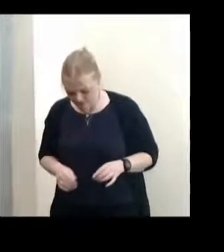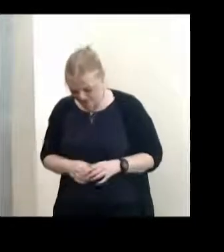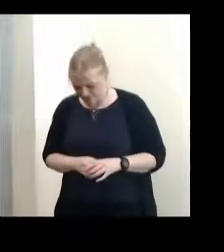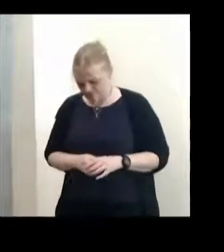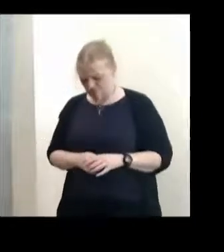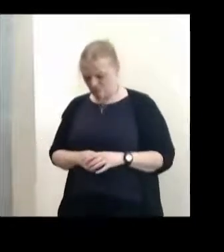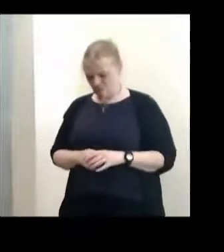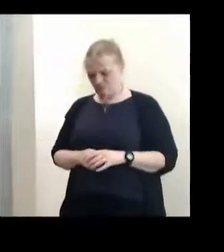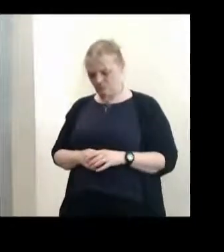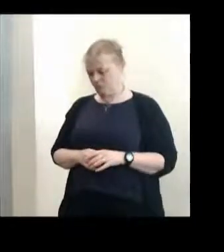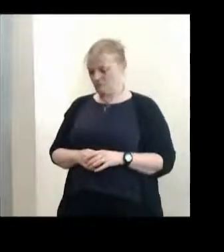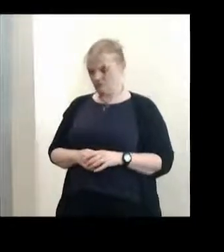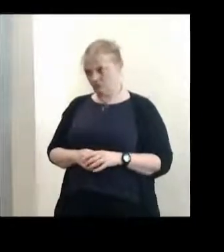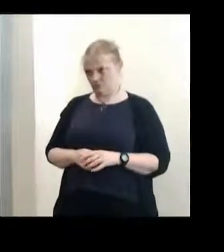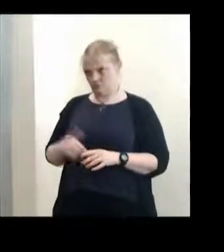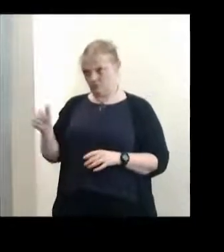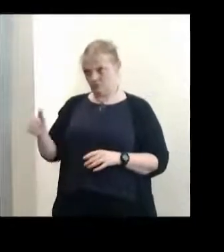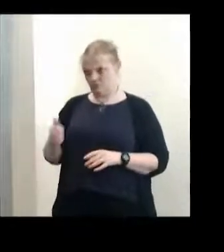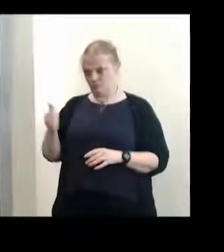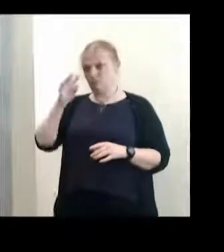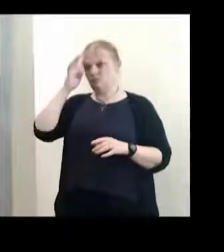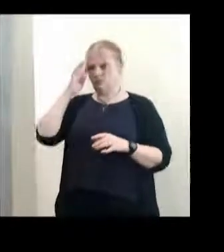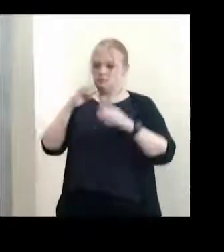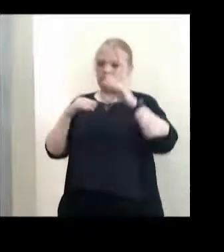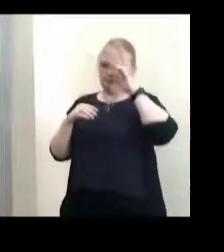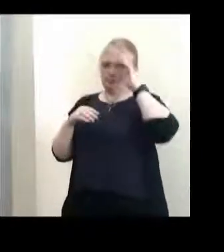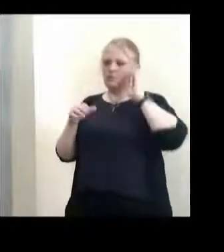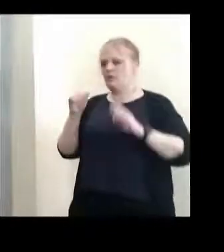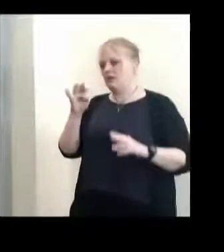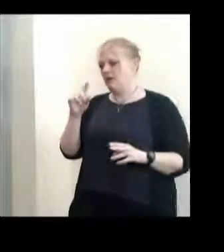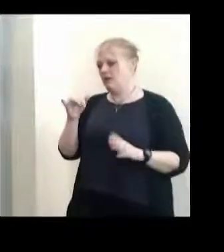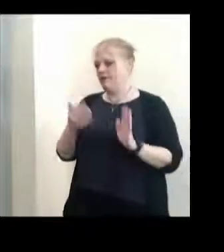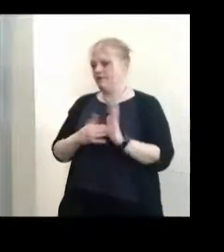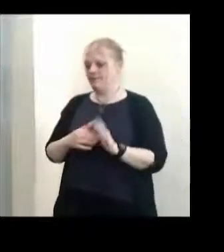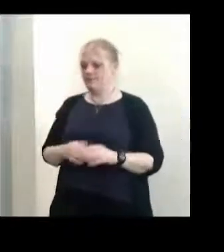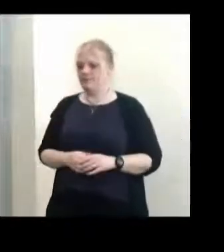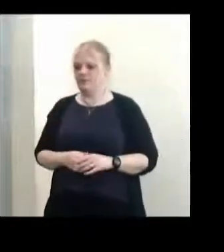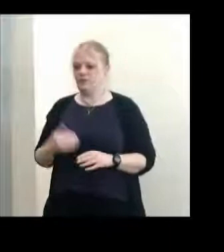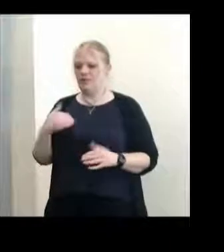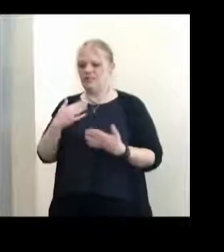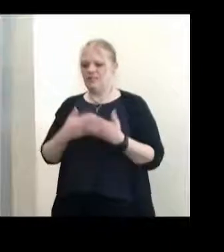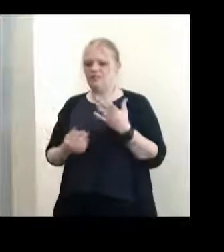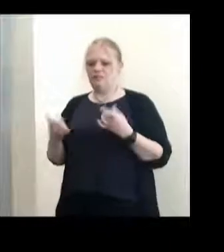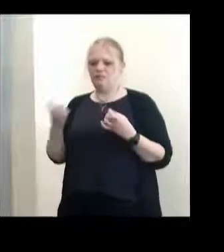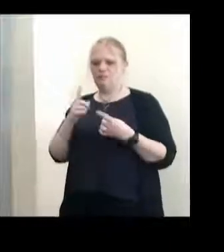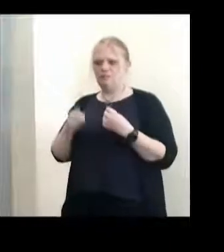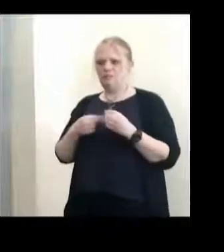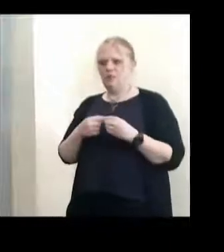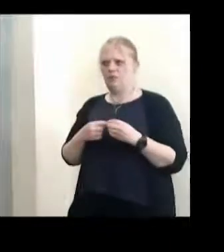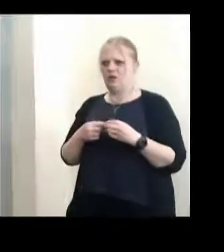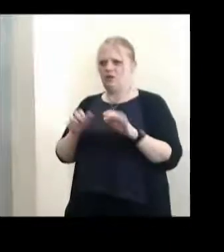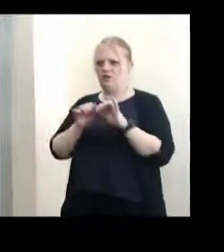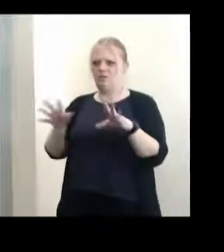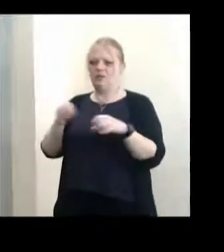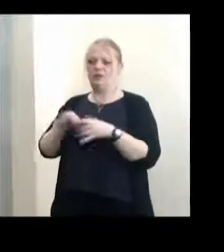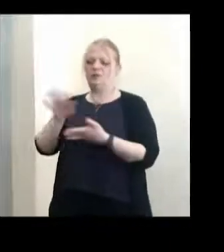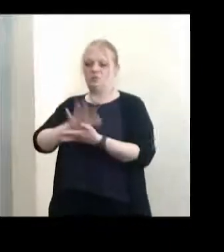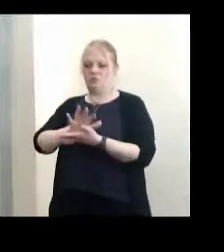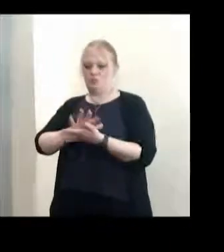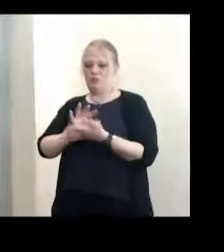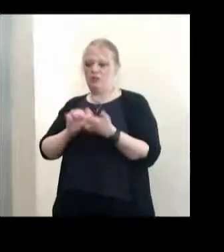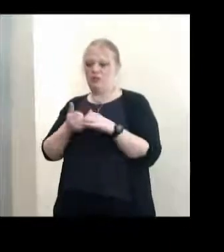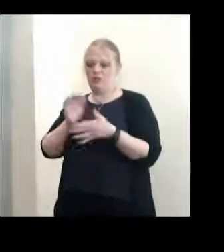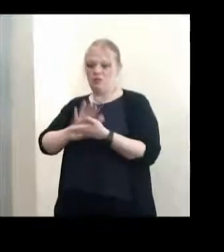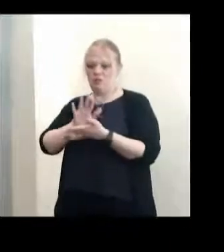Anything else? Yep, Andy Young here again. We've had some questions lately about transmission in schools and how school cases